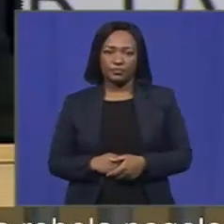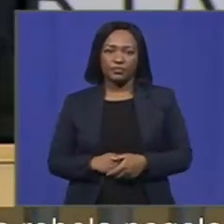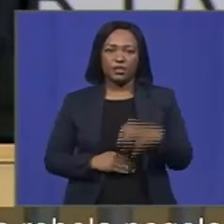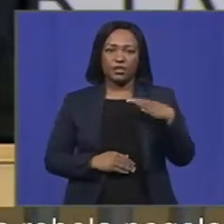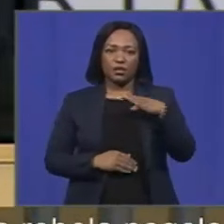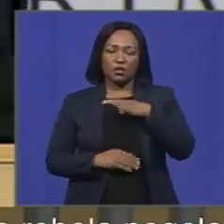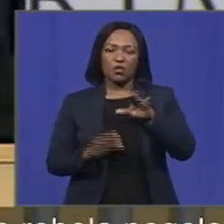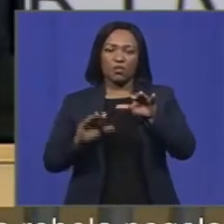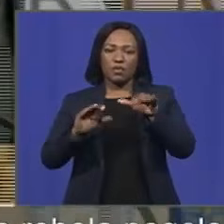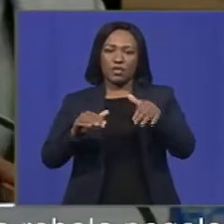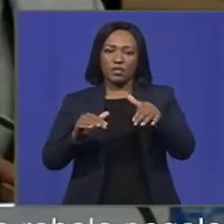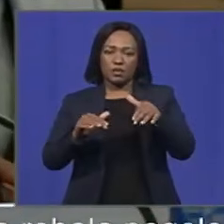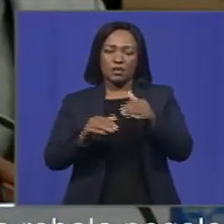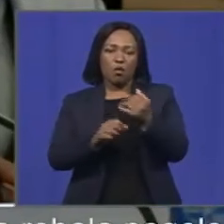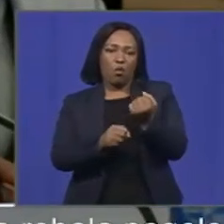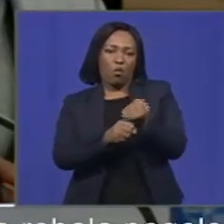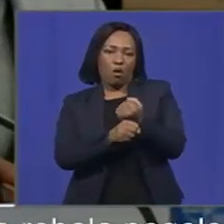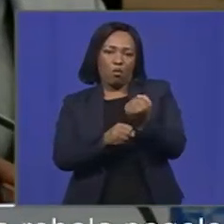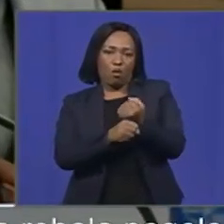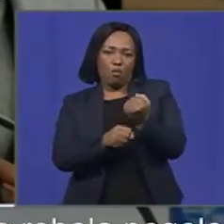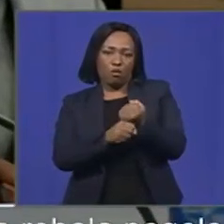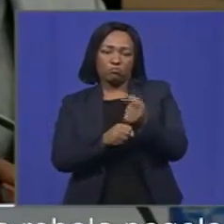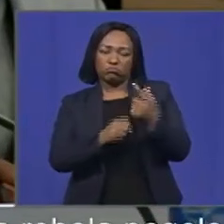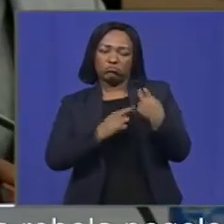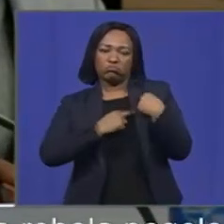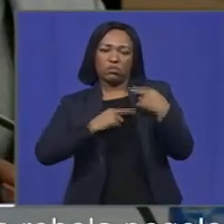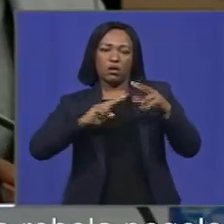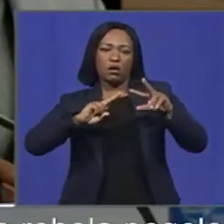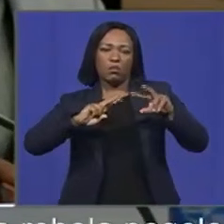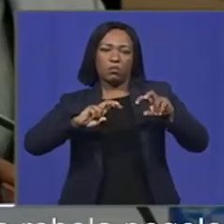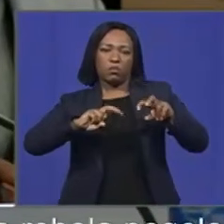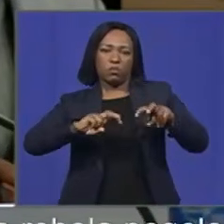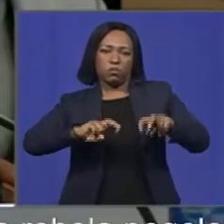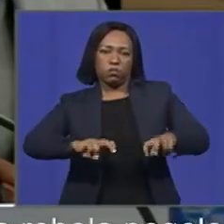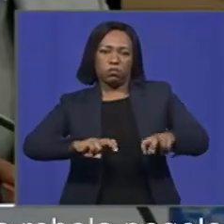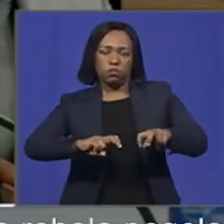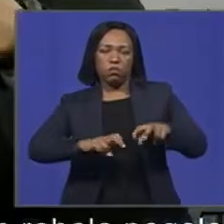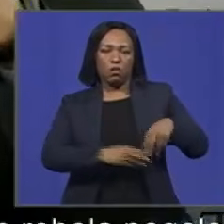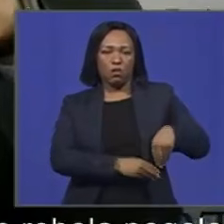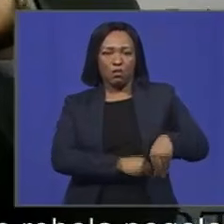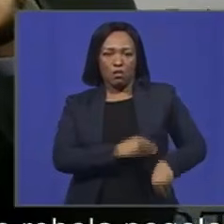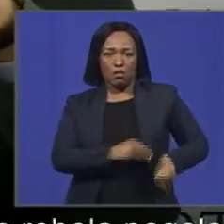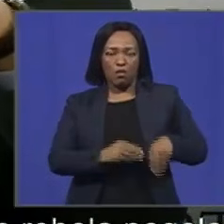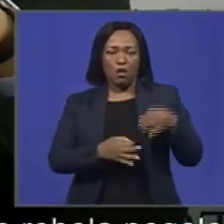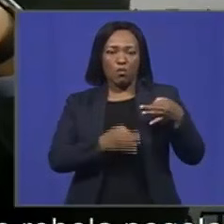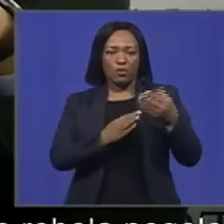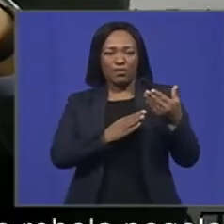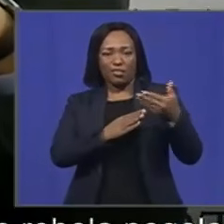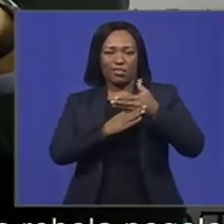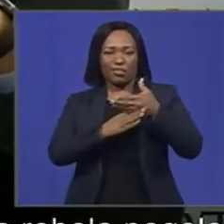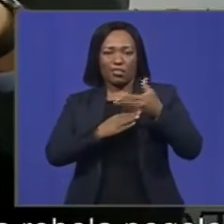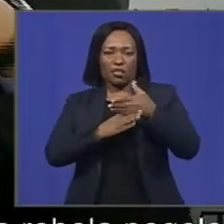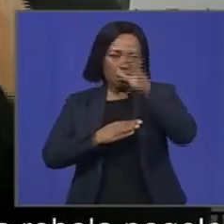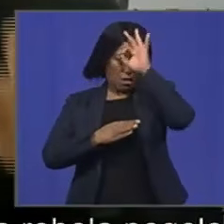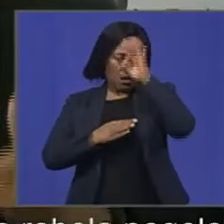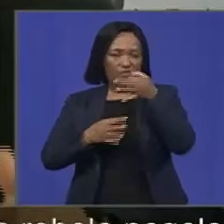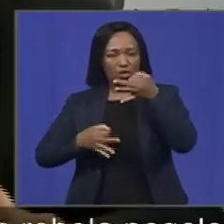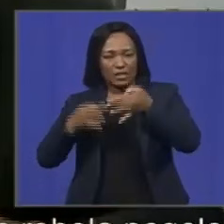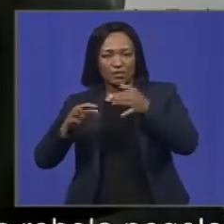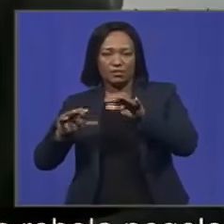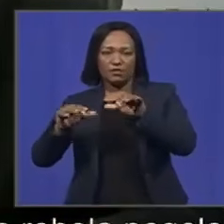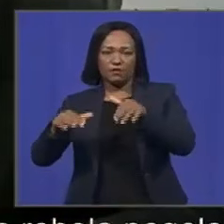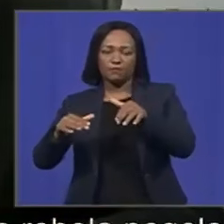Komishene e abetsweng tiro ya go batlisisa dipegelo tsa bosenyi itshunonko ya sepolotiki le bonwenwe mo bosiamising e